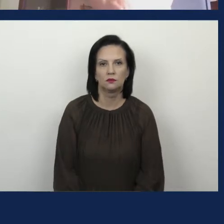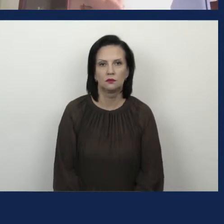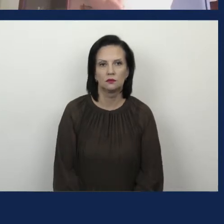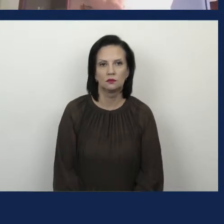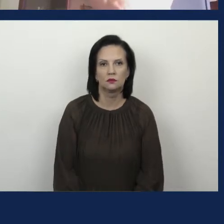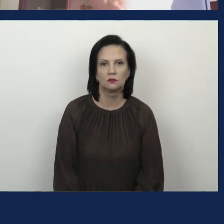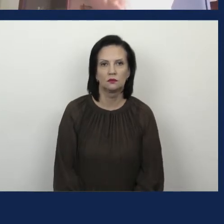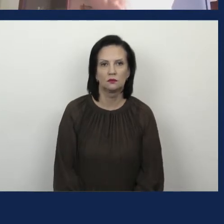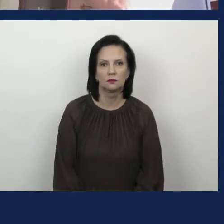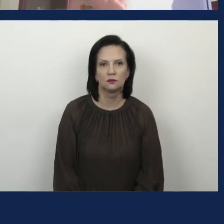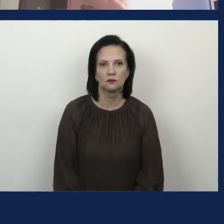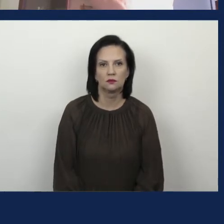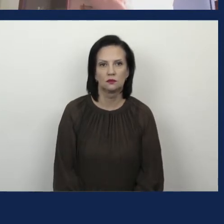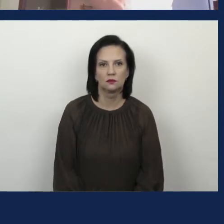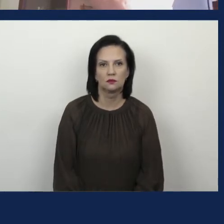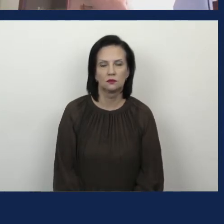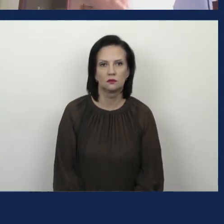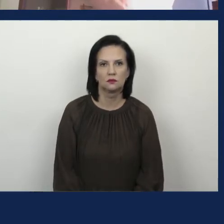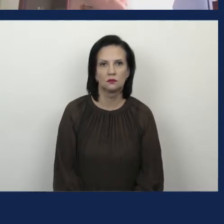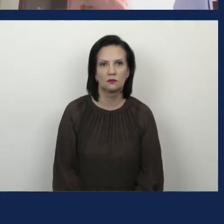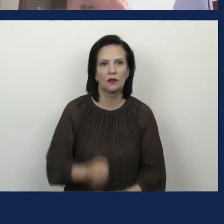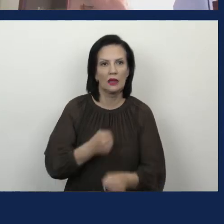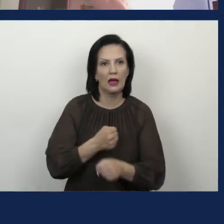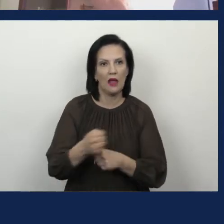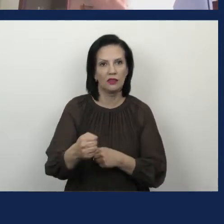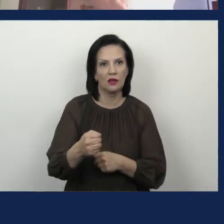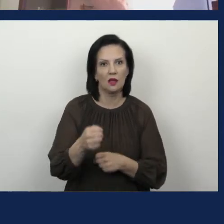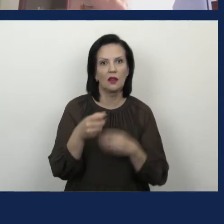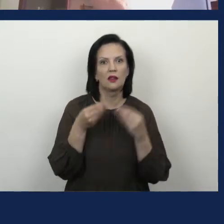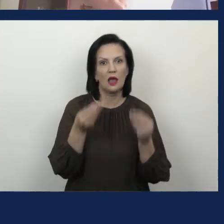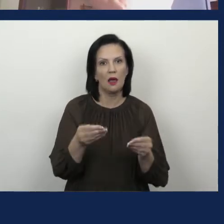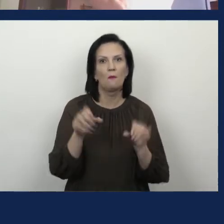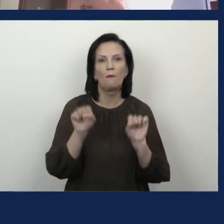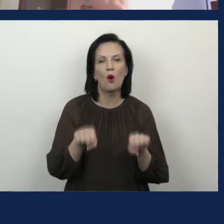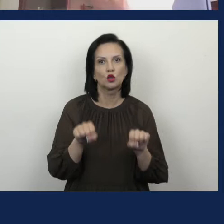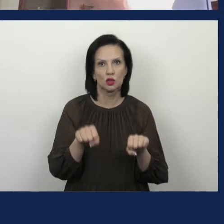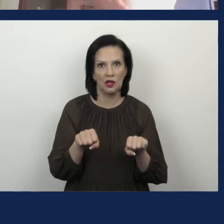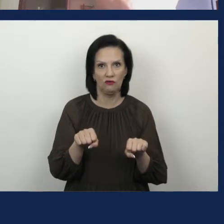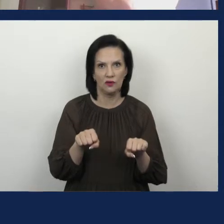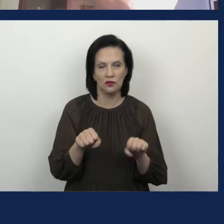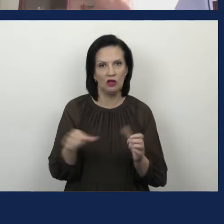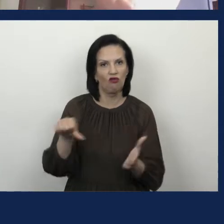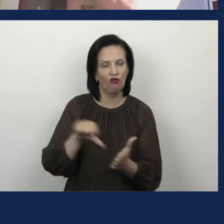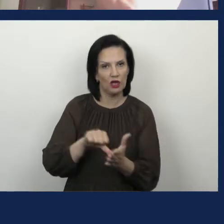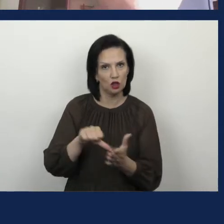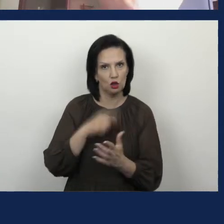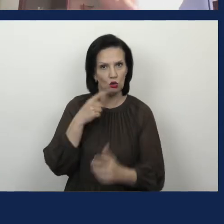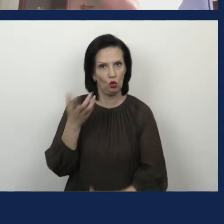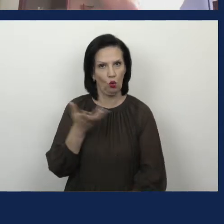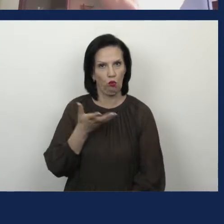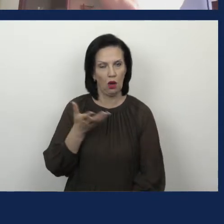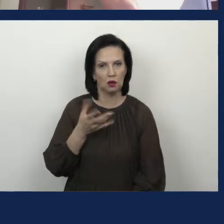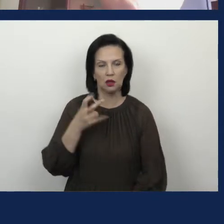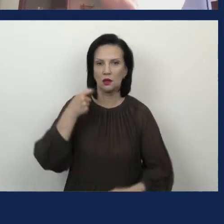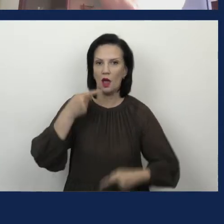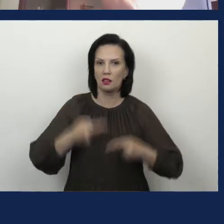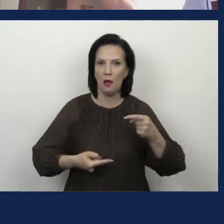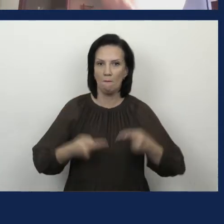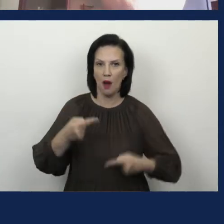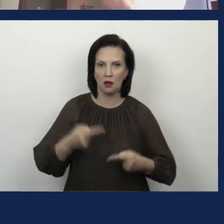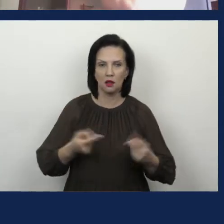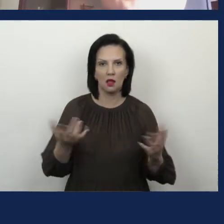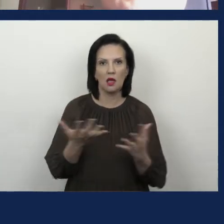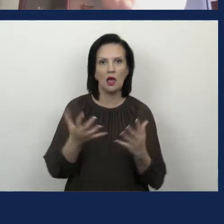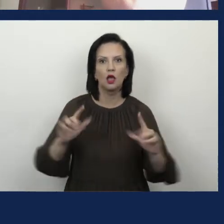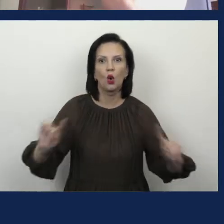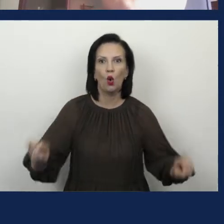restricted, candidates are provided with an opportunity to appear on debates organized and